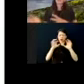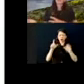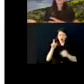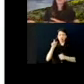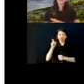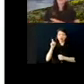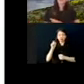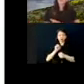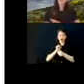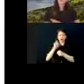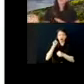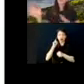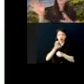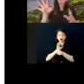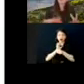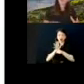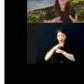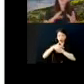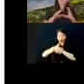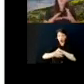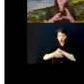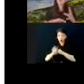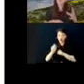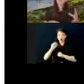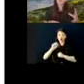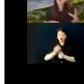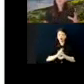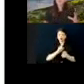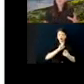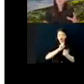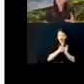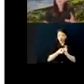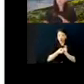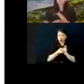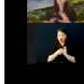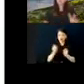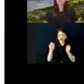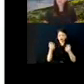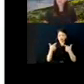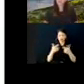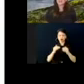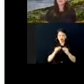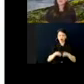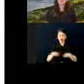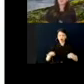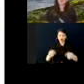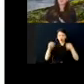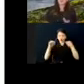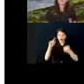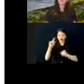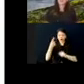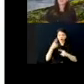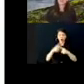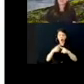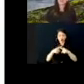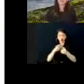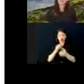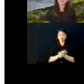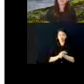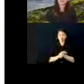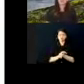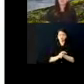in the number of individuals interacting with the platform for the first time in an environment where social distancing is